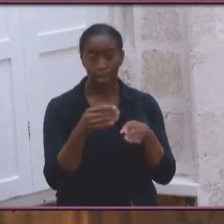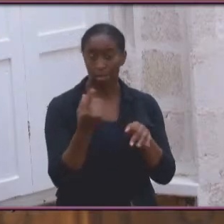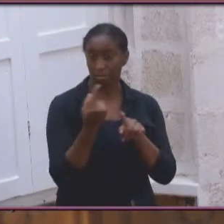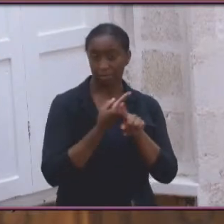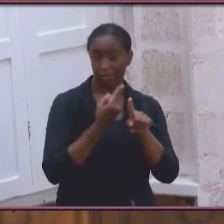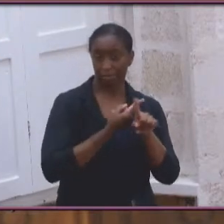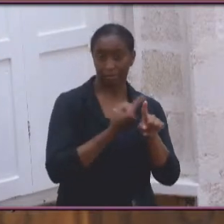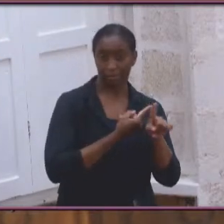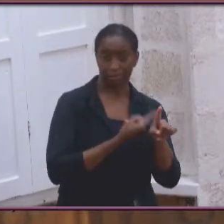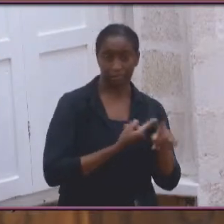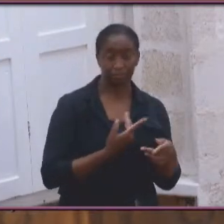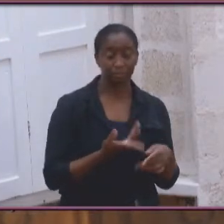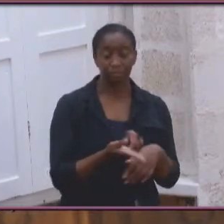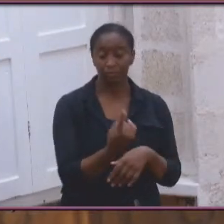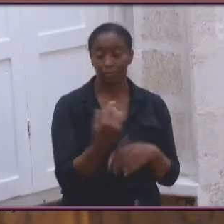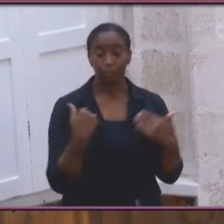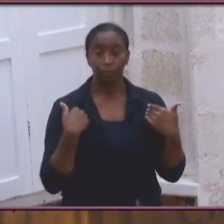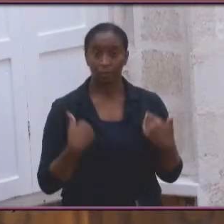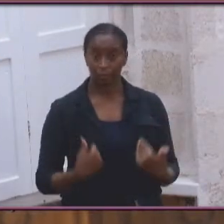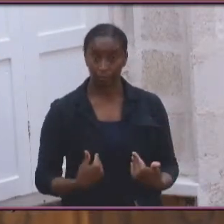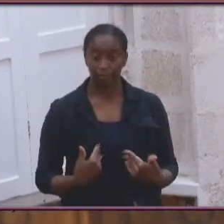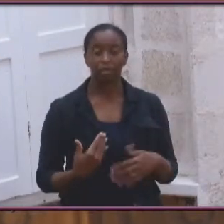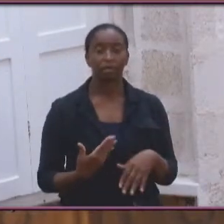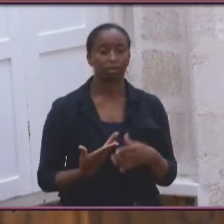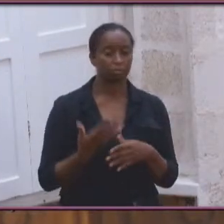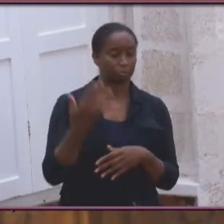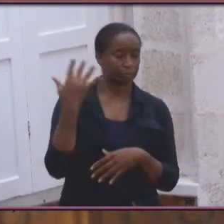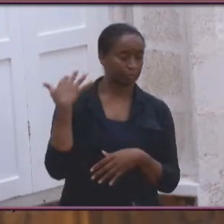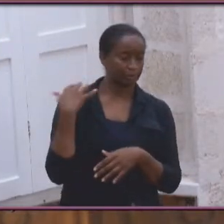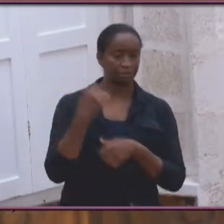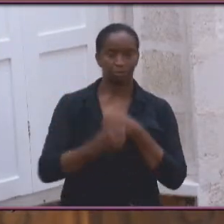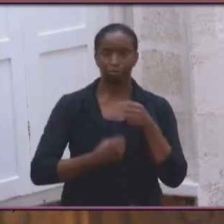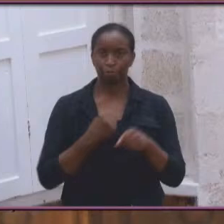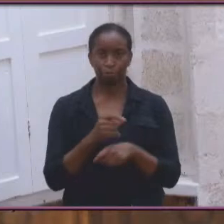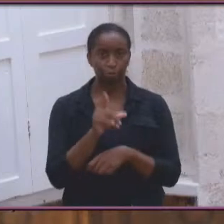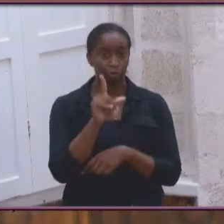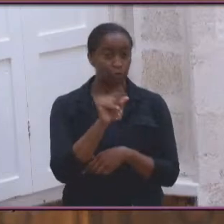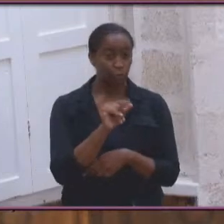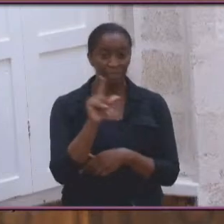2020, where there's no next of kin.